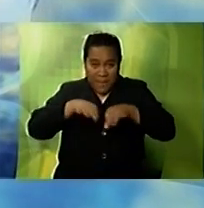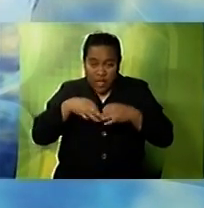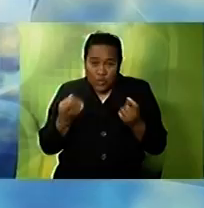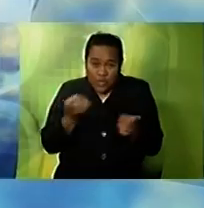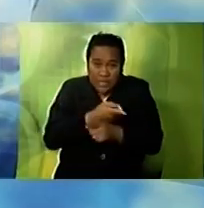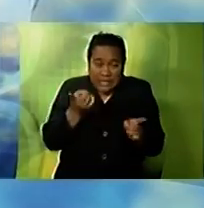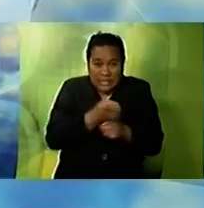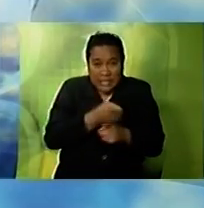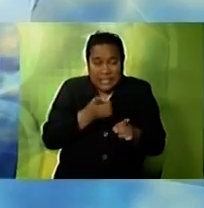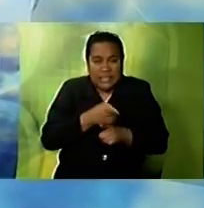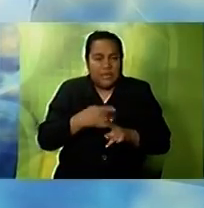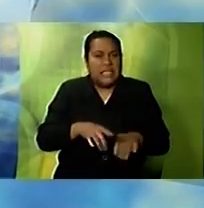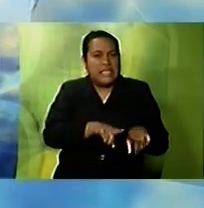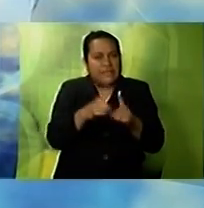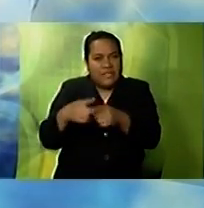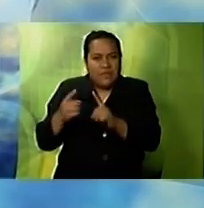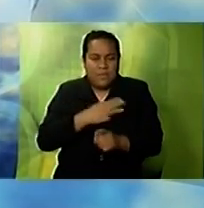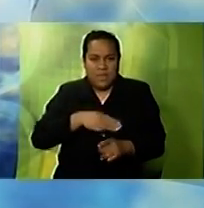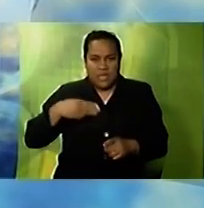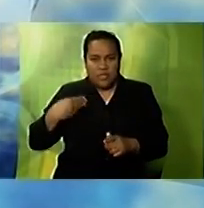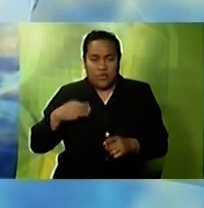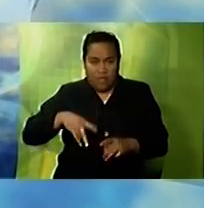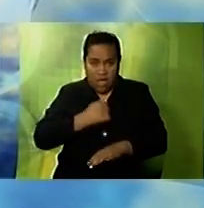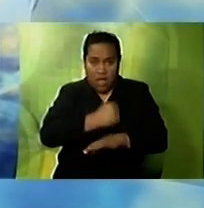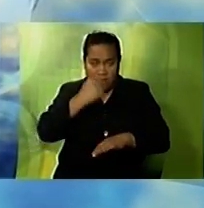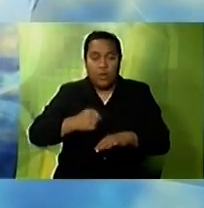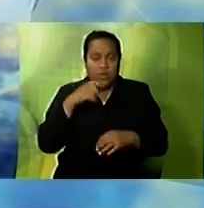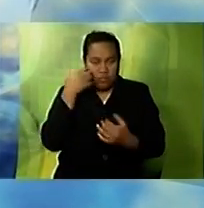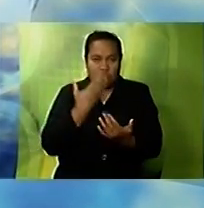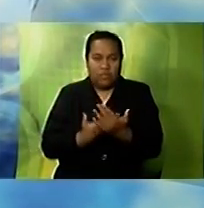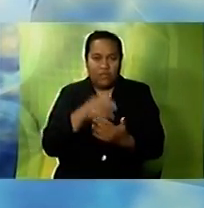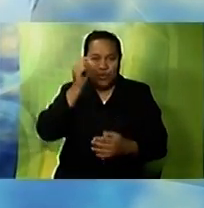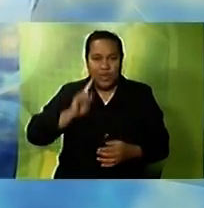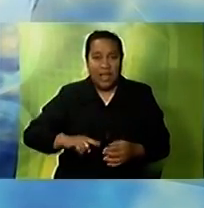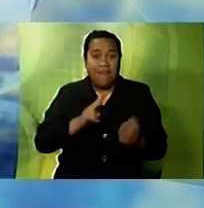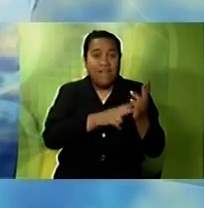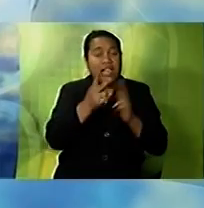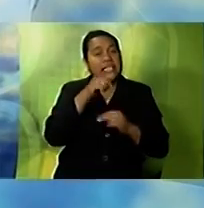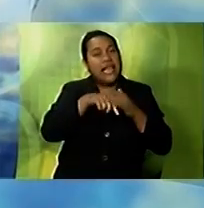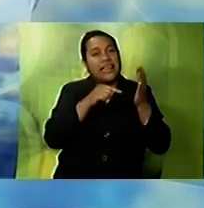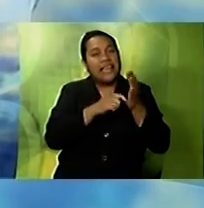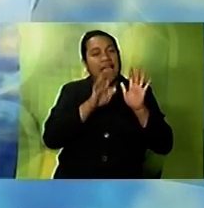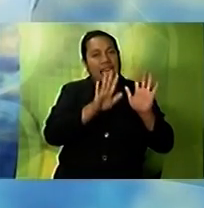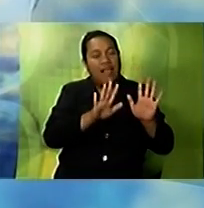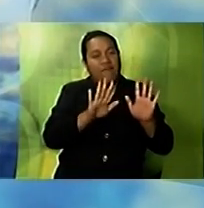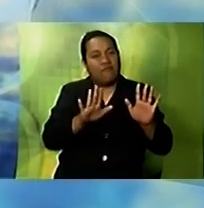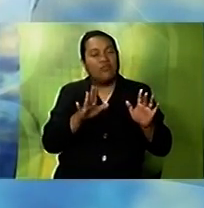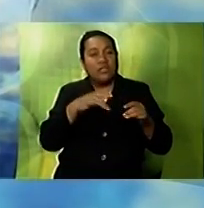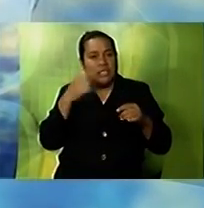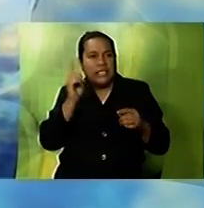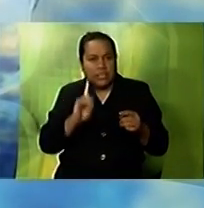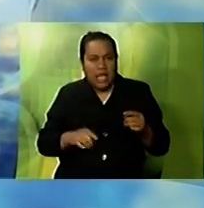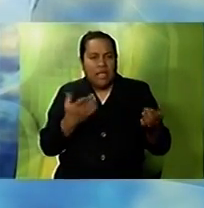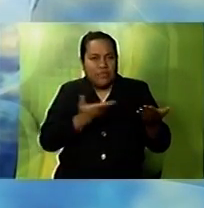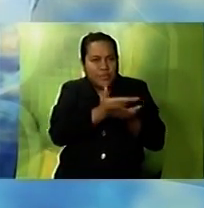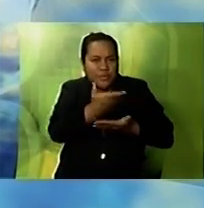its reforms initiatives through the various ministries and departments was evident again today as villagers in Tailevu and Rewa Delta converged at Mokani Health